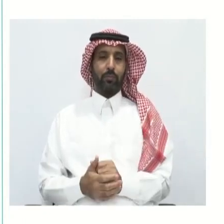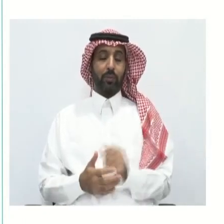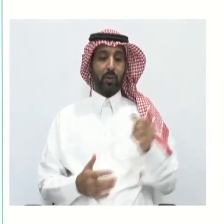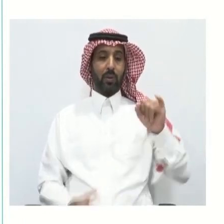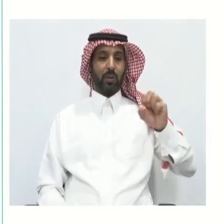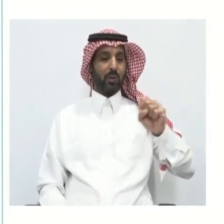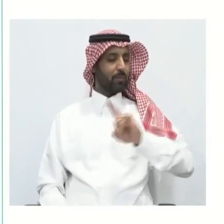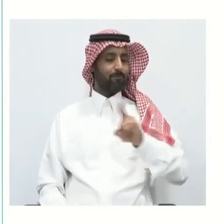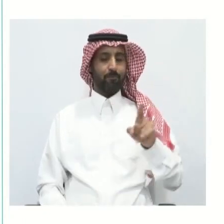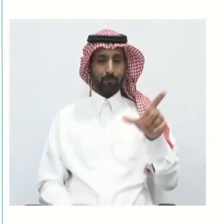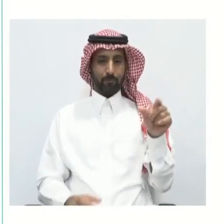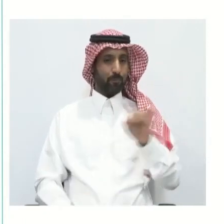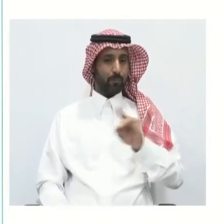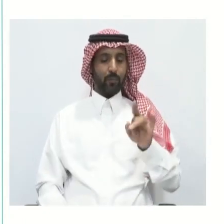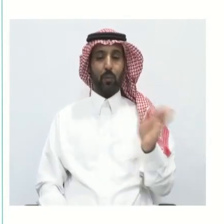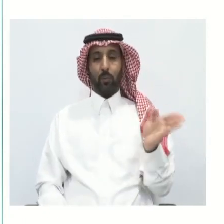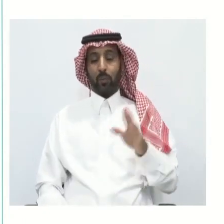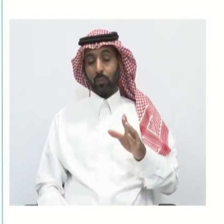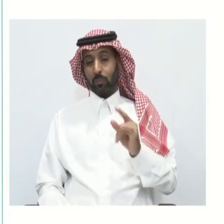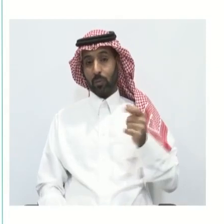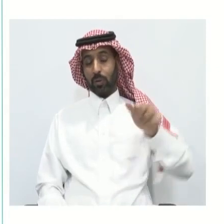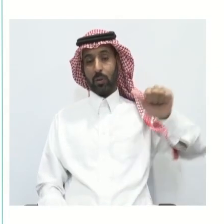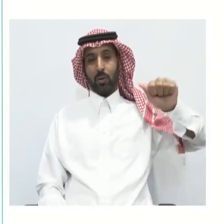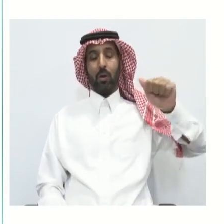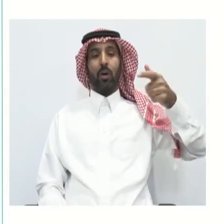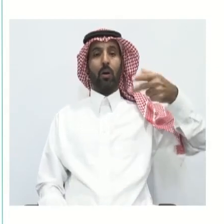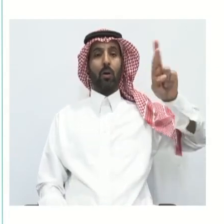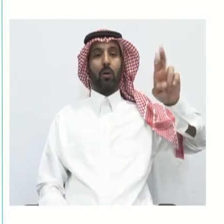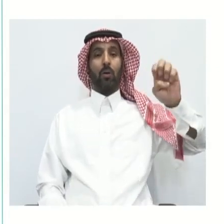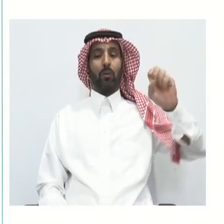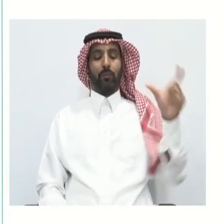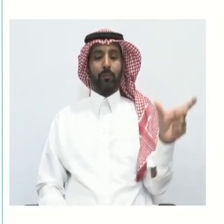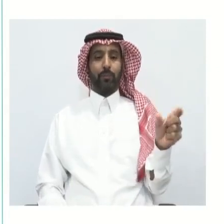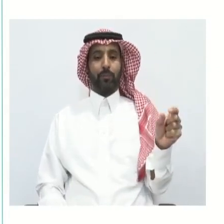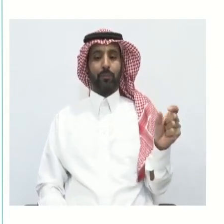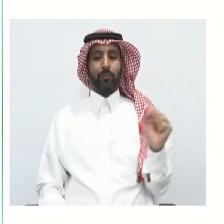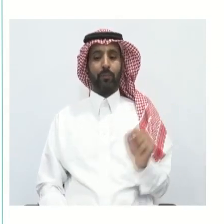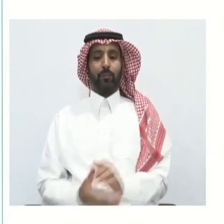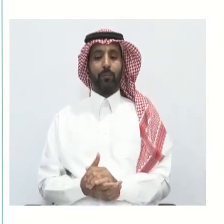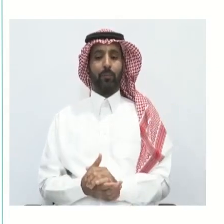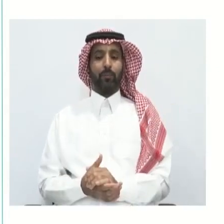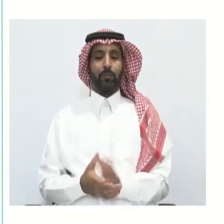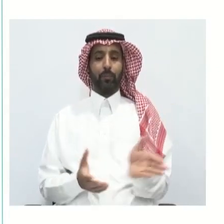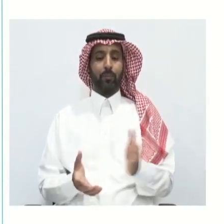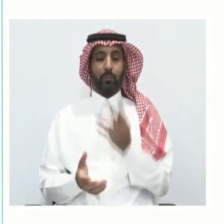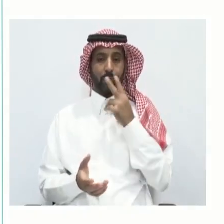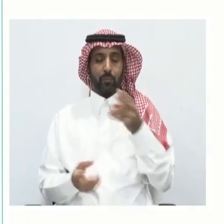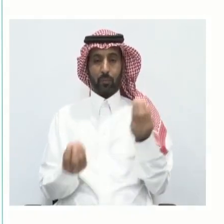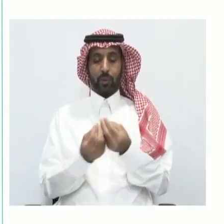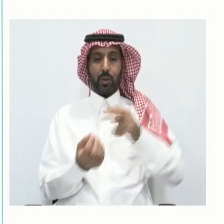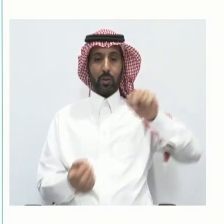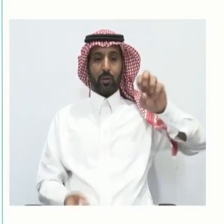is turns when's. When's he going to leave? Who's going to travel with them? So you can see it